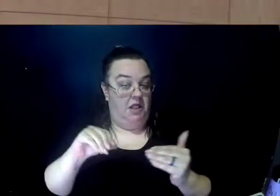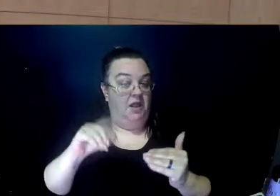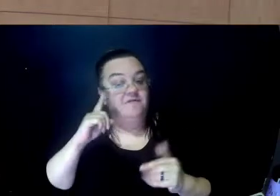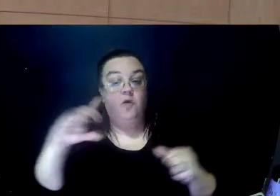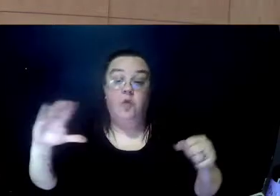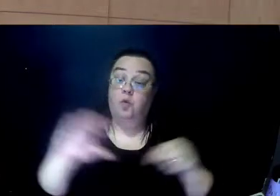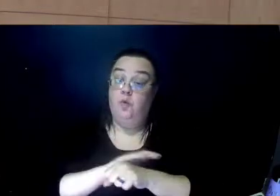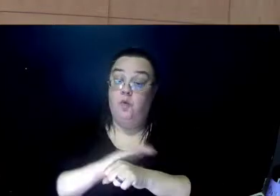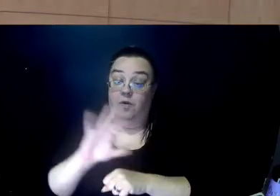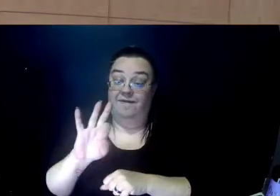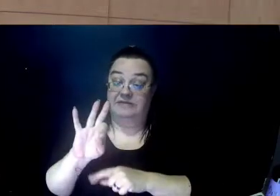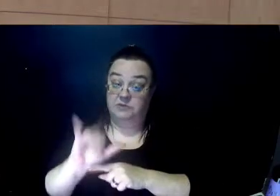the entire fiscal year for each